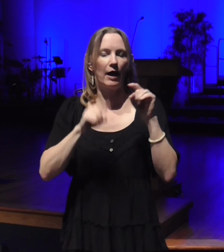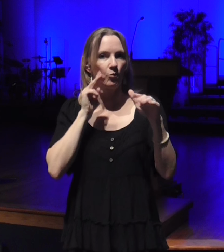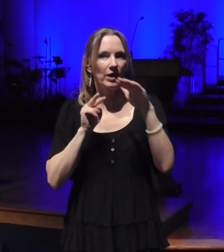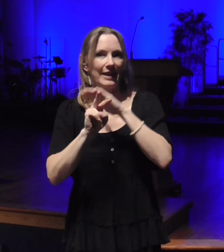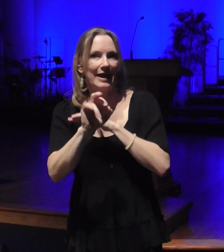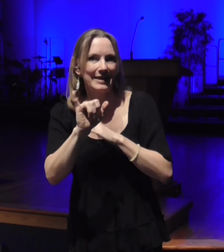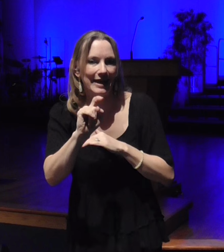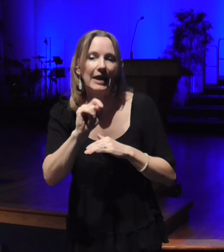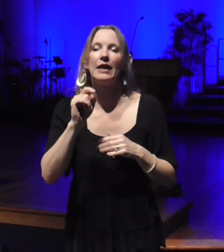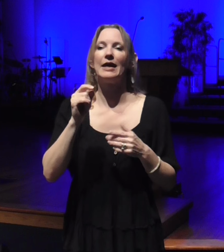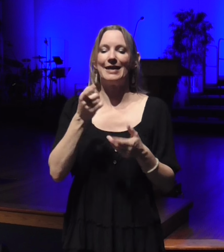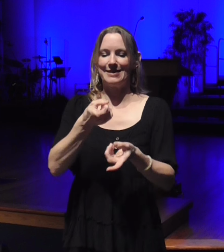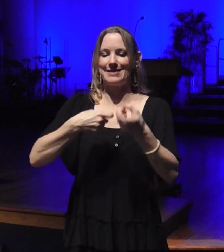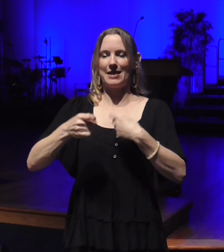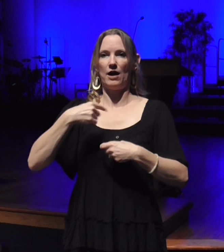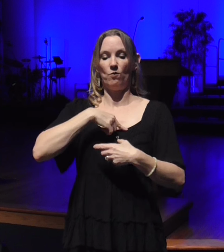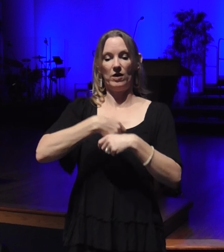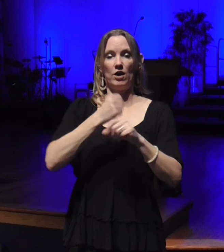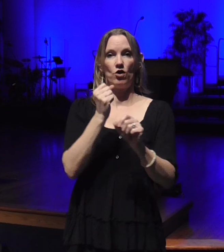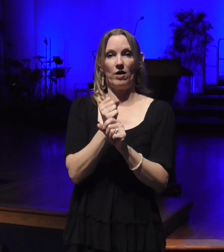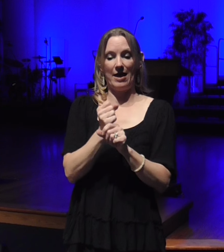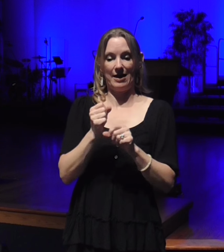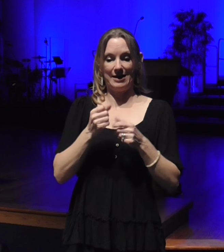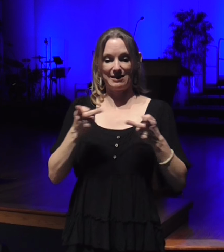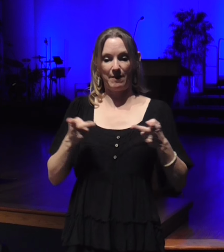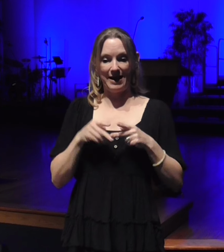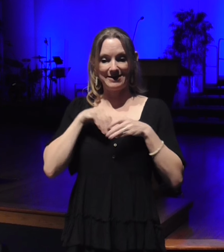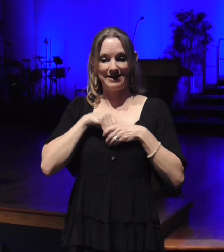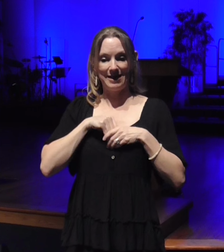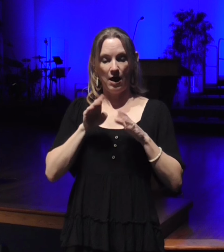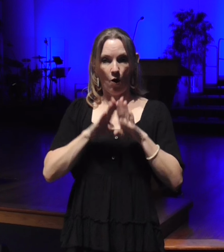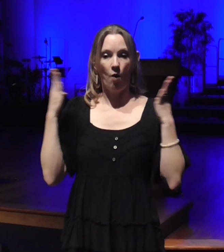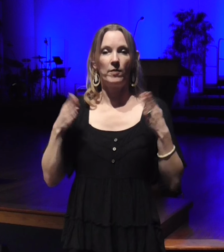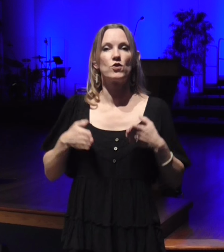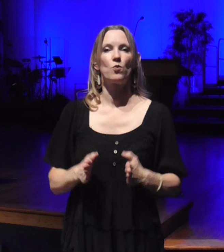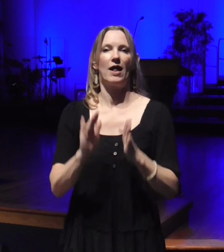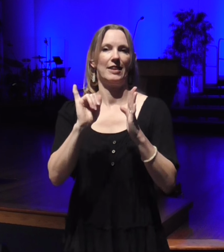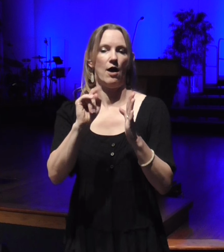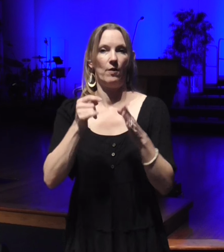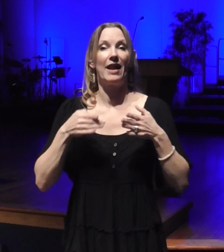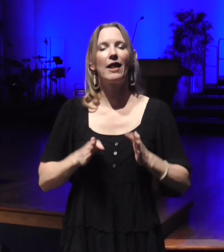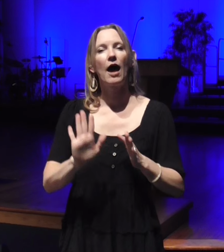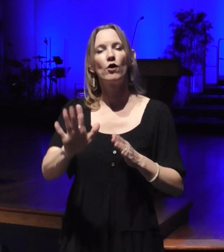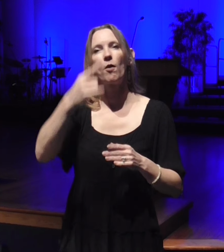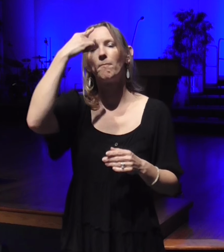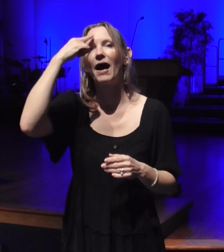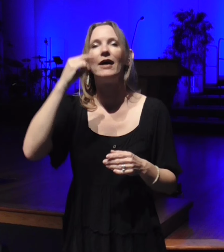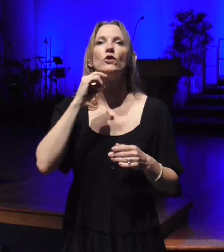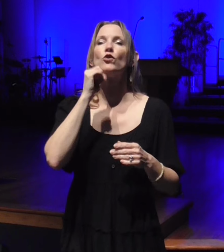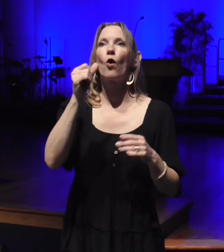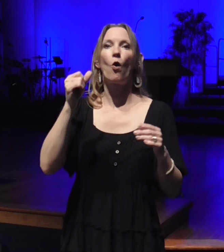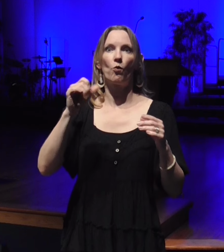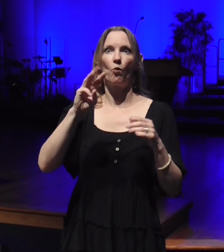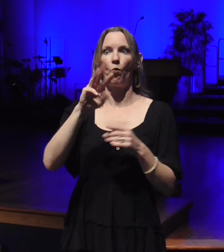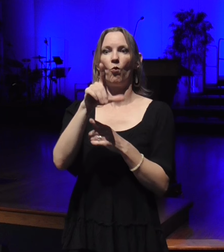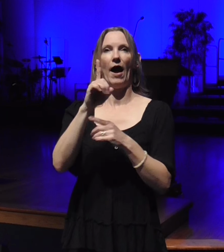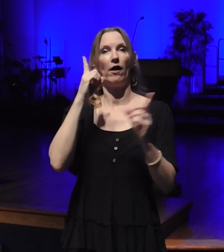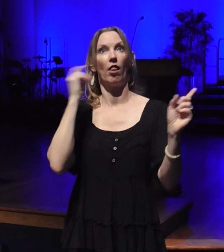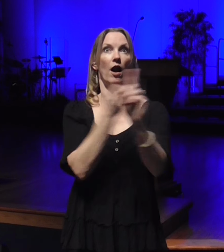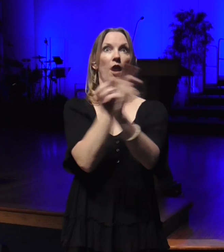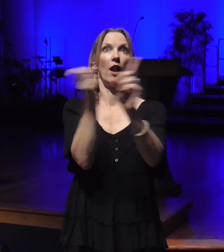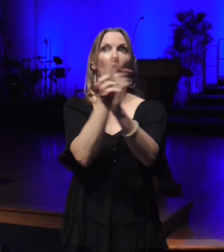into it. Instead, we create an open space that allows it. Allow your mind not to go wild, but to